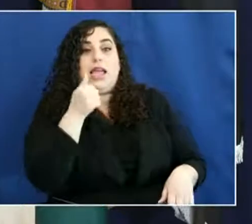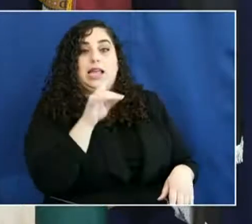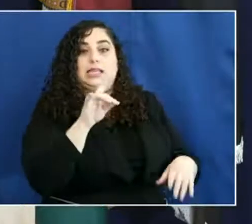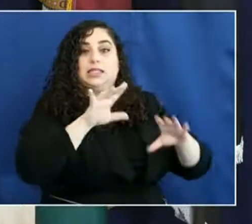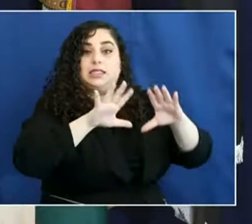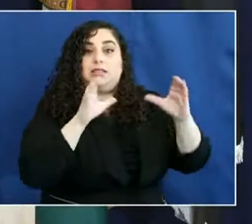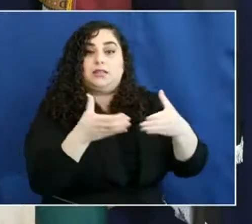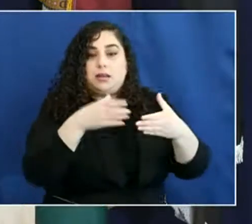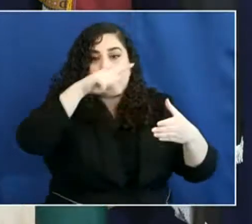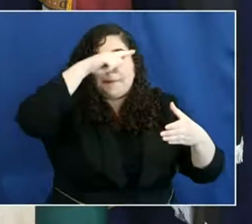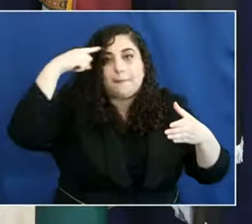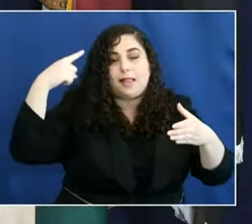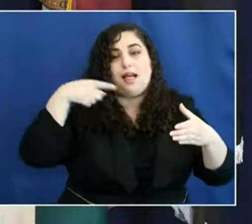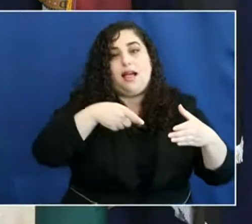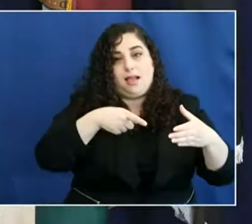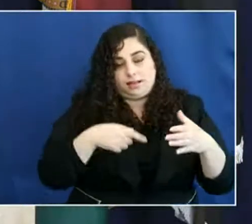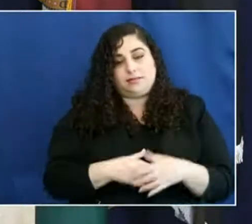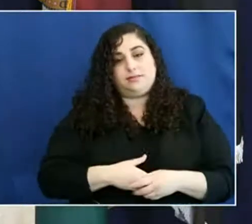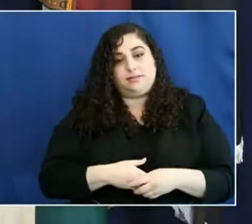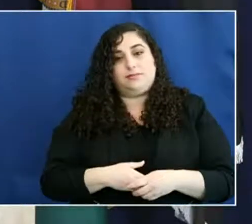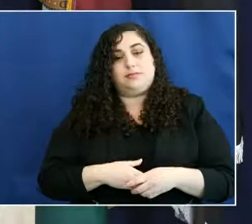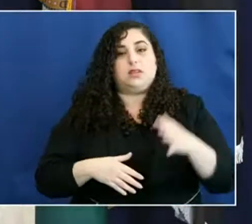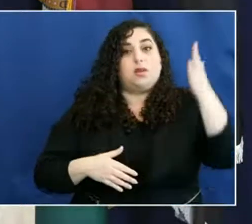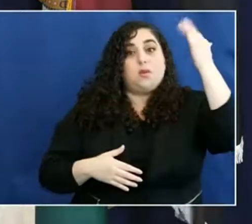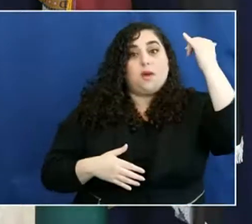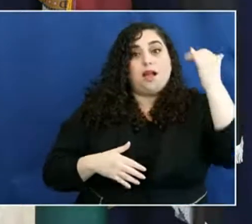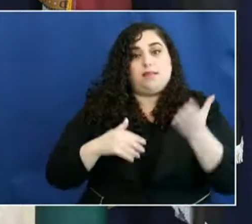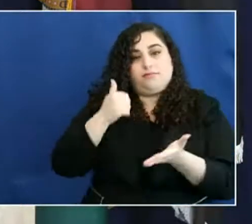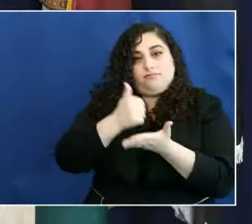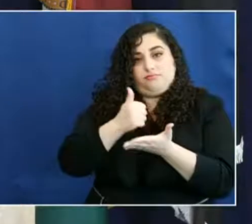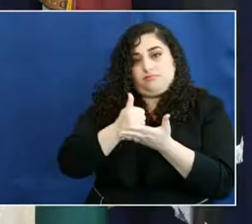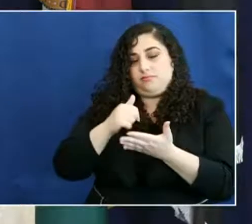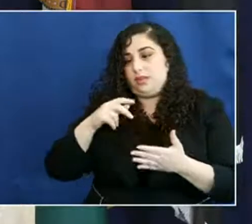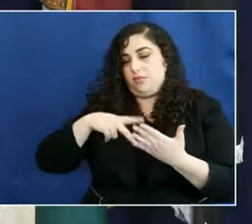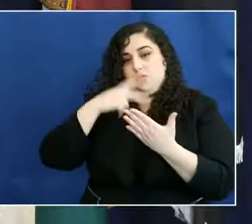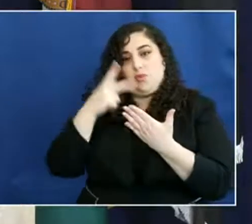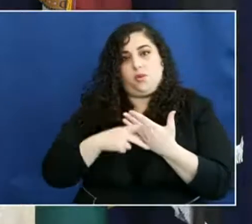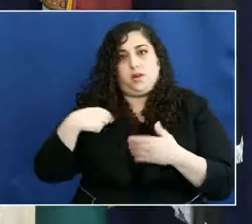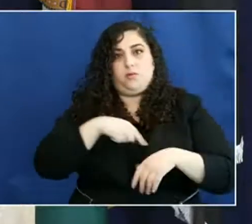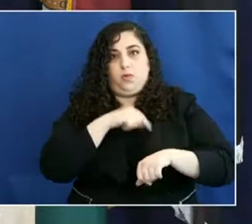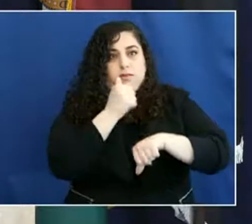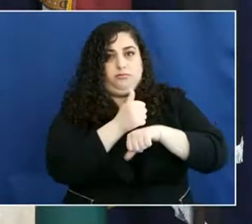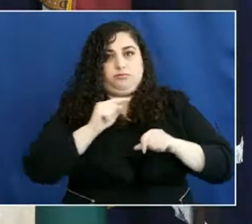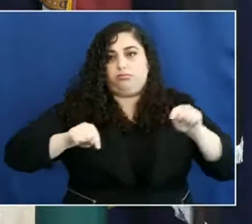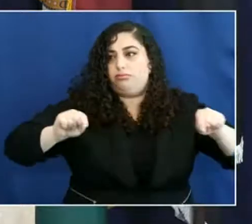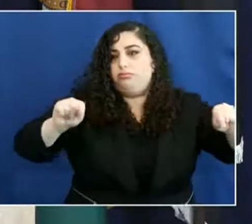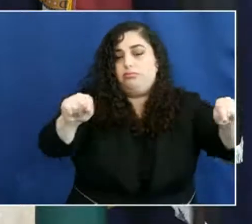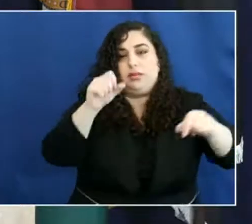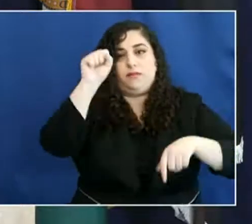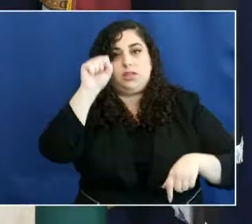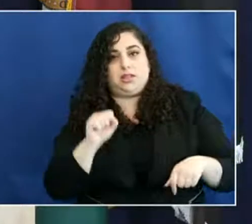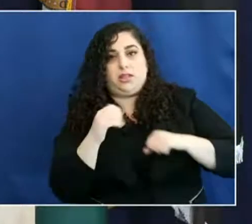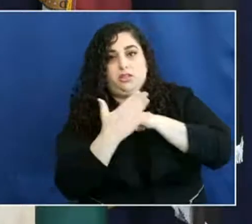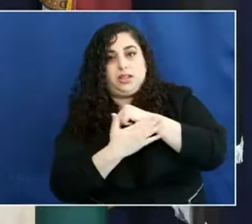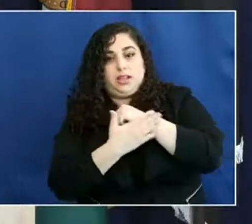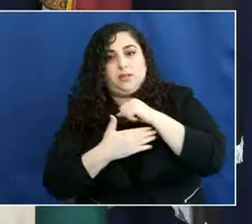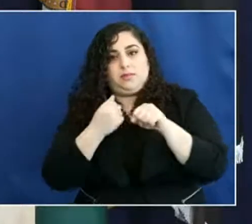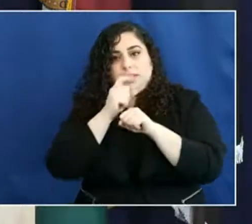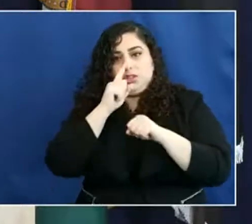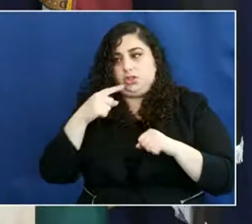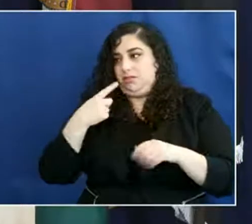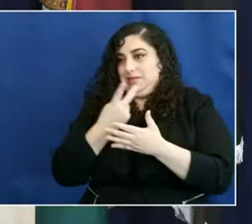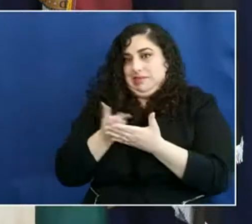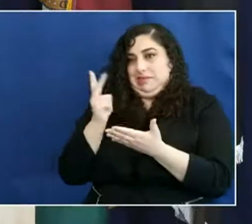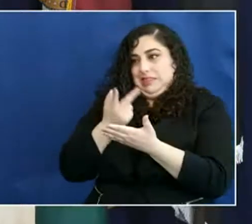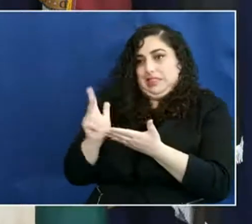American. This is really due to the intervention programs that we have implemented in the South region over the past few weeks. We can